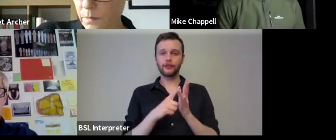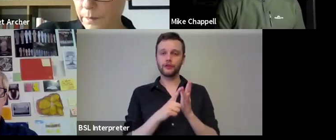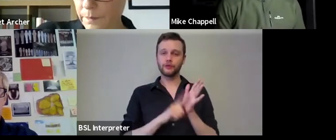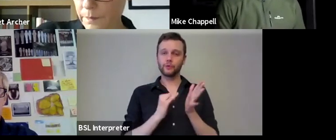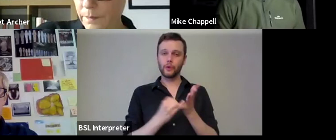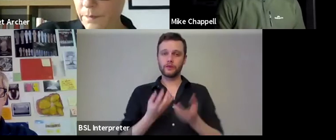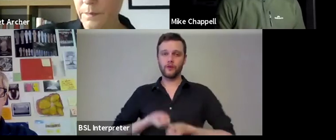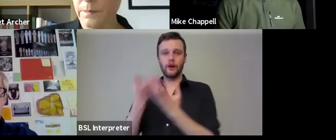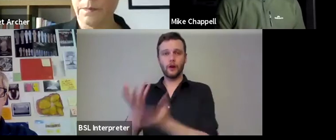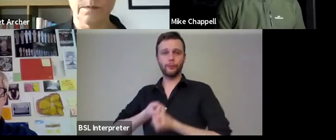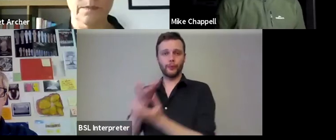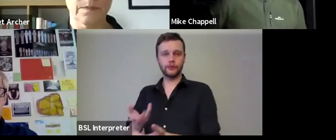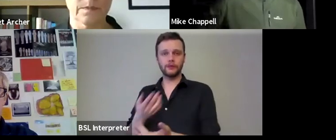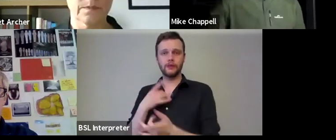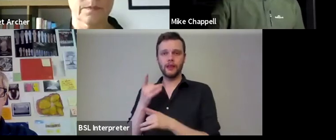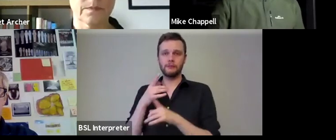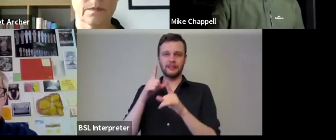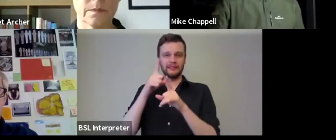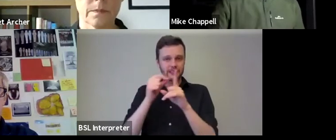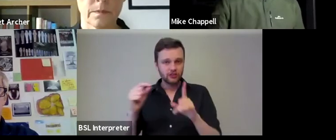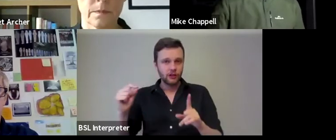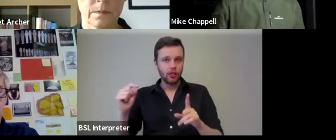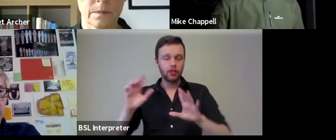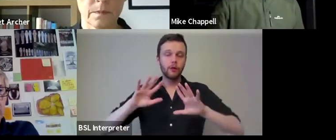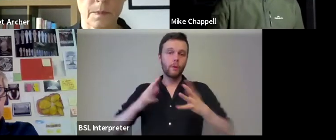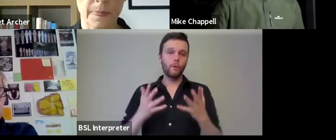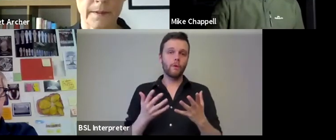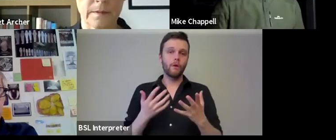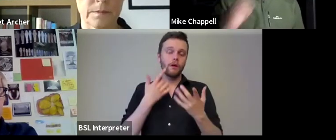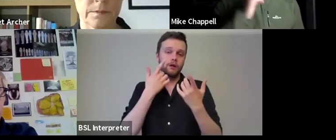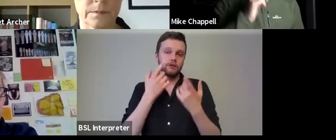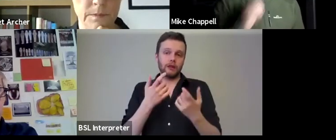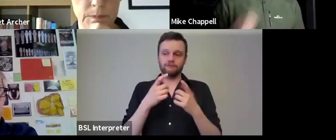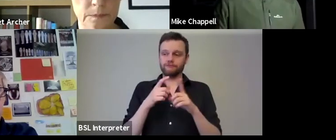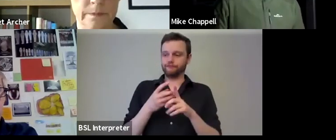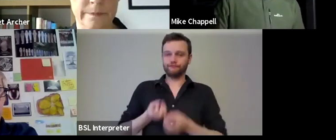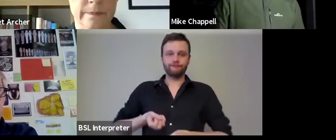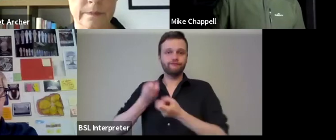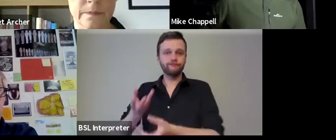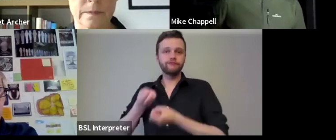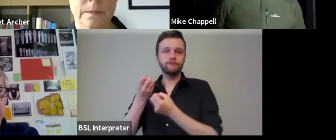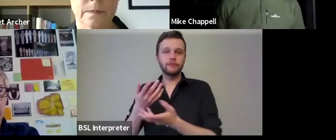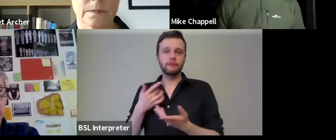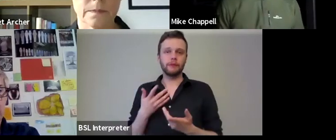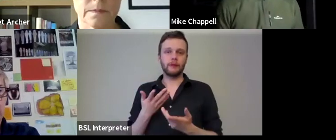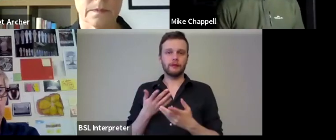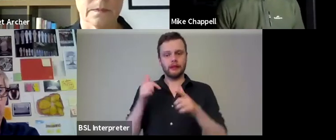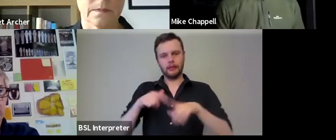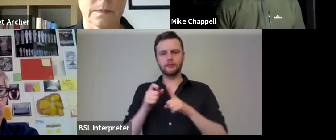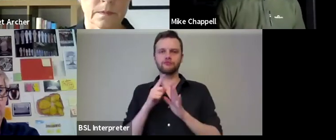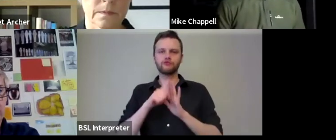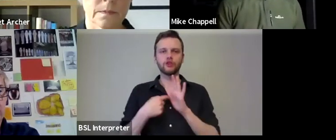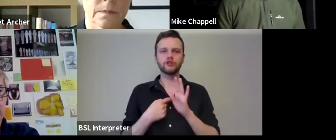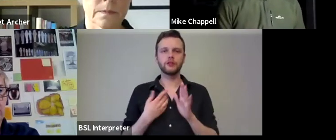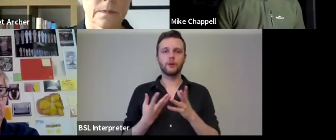data can be digital, or you can output that data as obviously within this project with